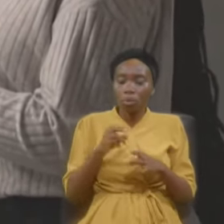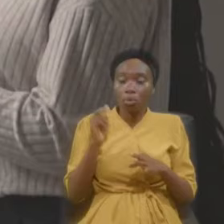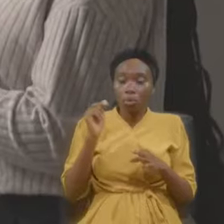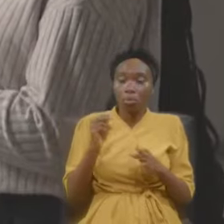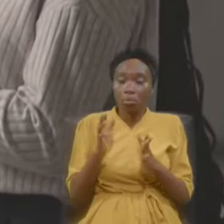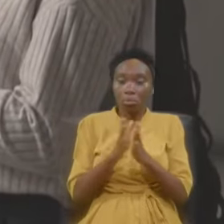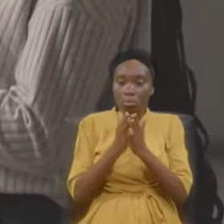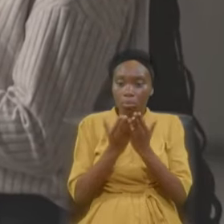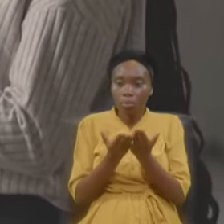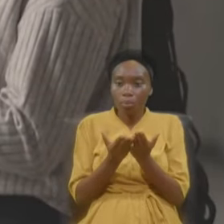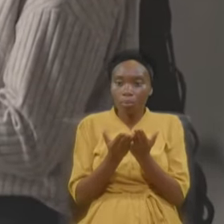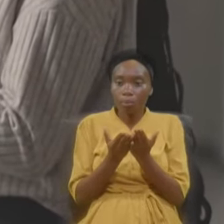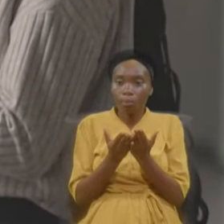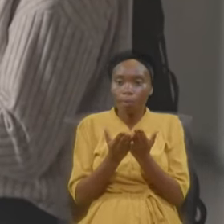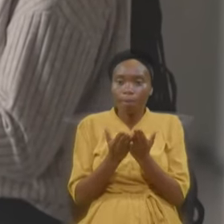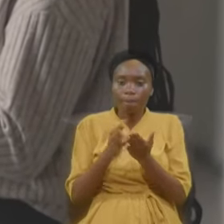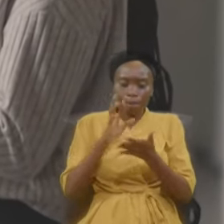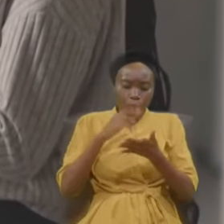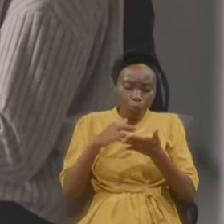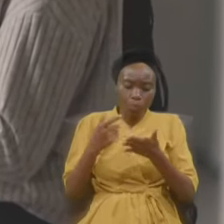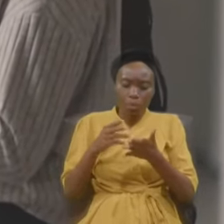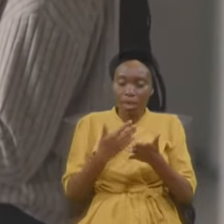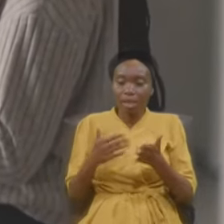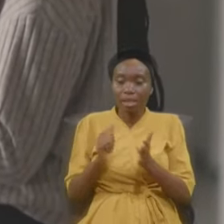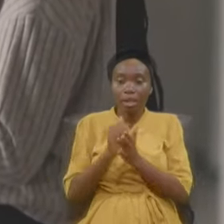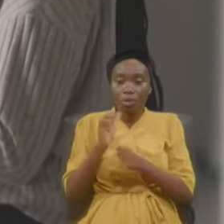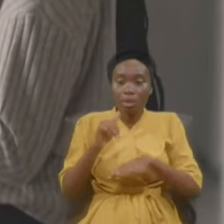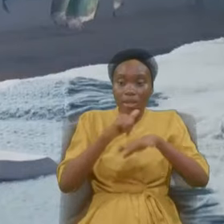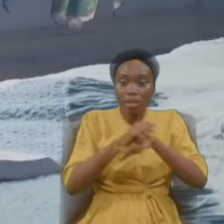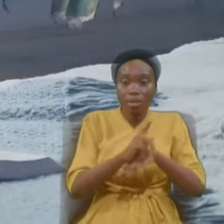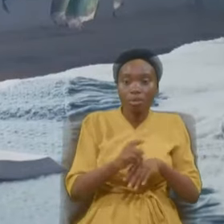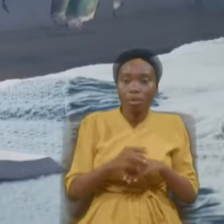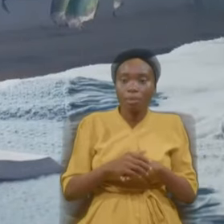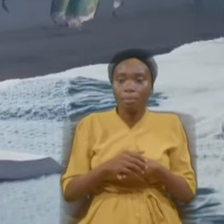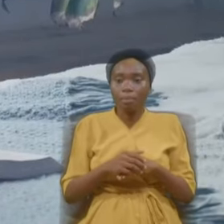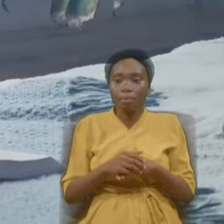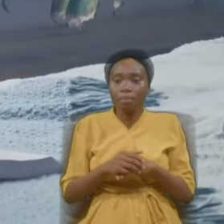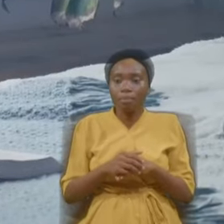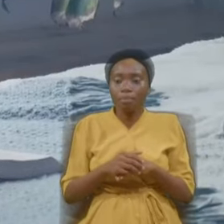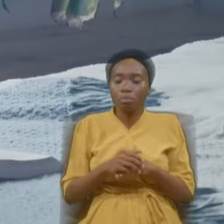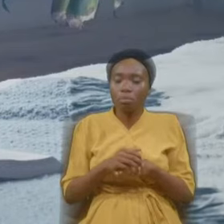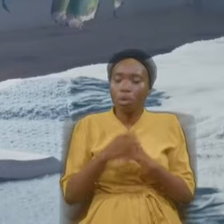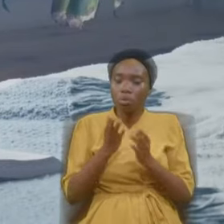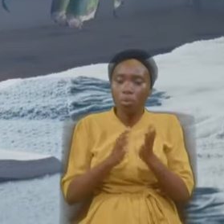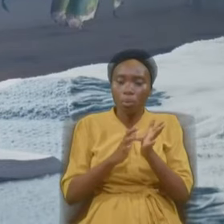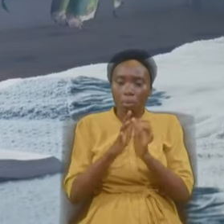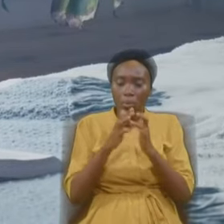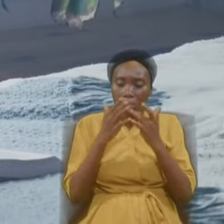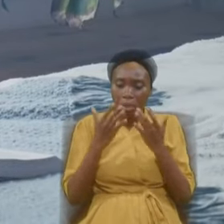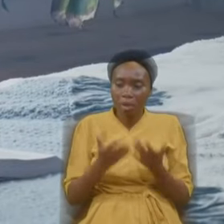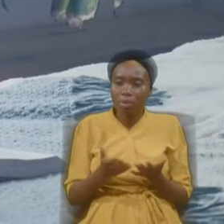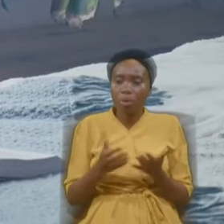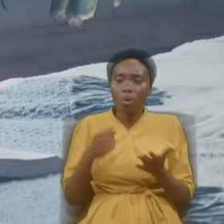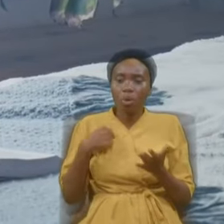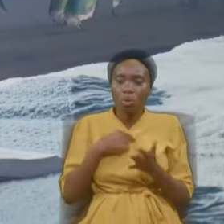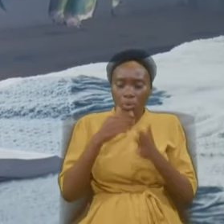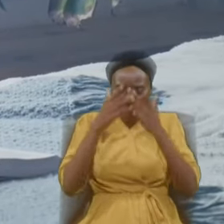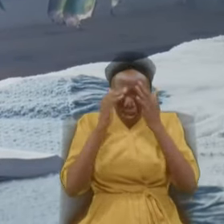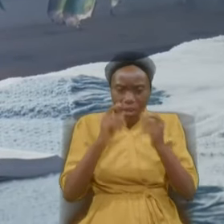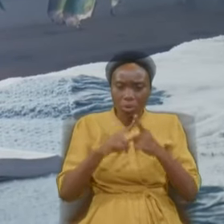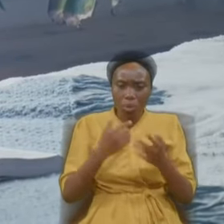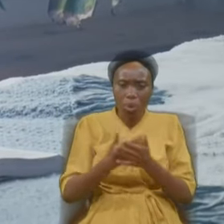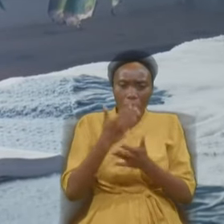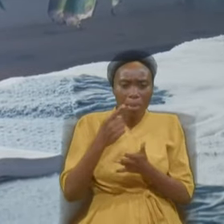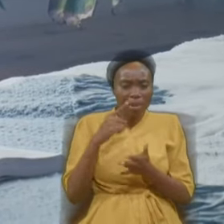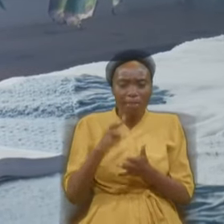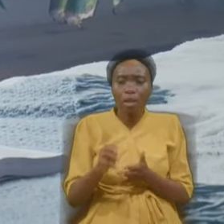books, maybe daily reading material that we're sending to them. Maybe a good Bible with a good concordance. We decide to buy it for